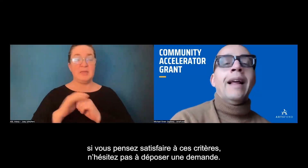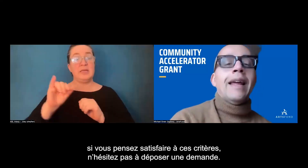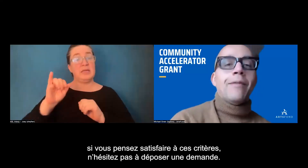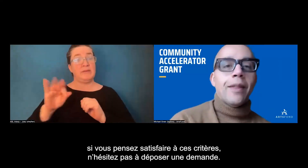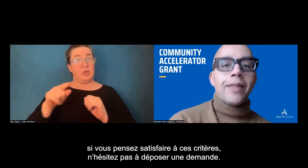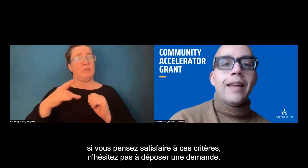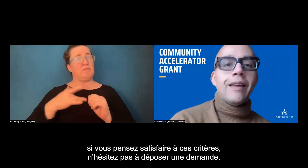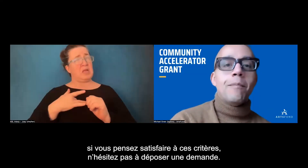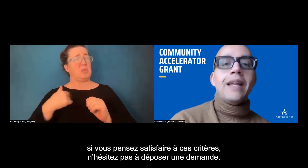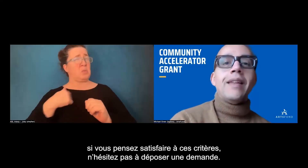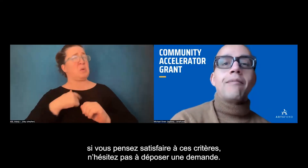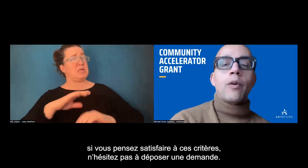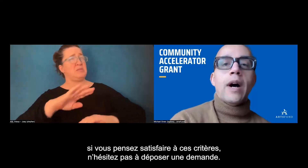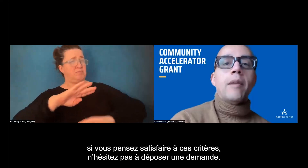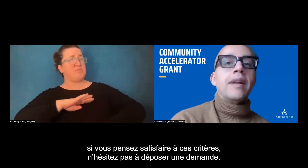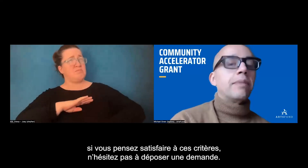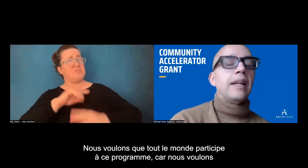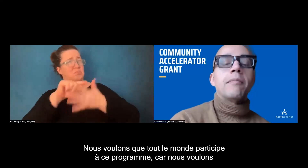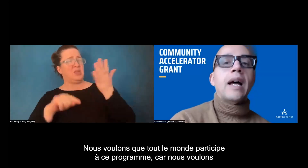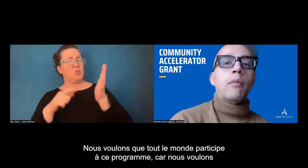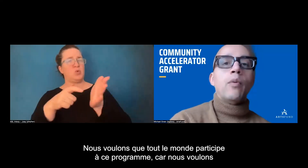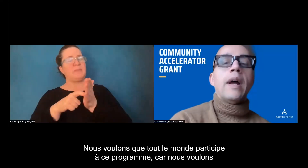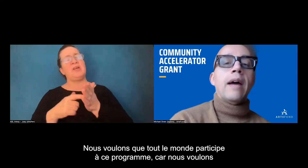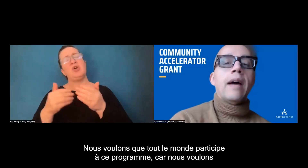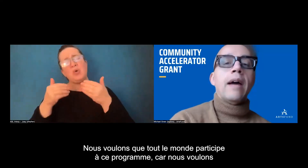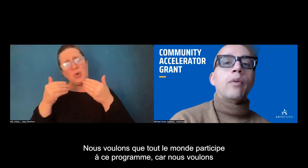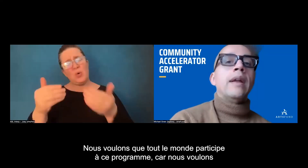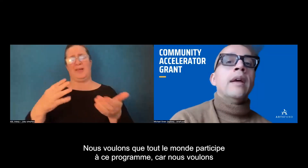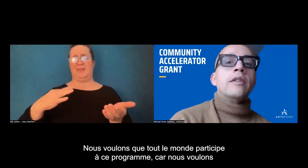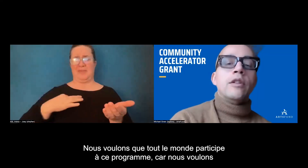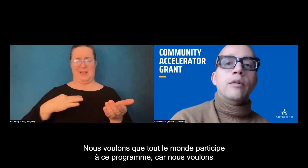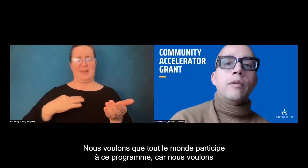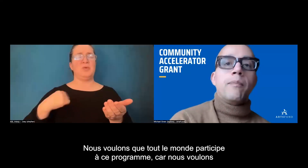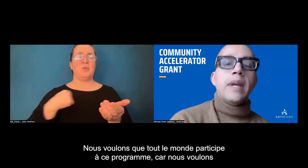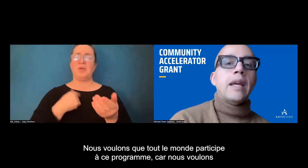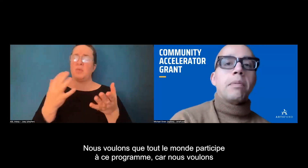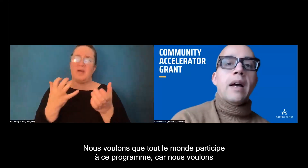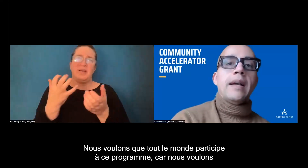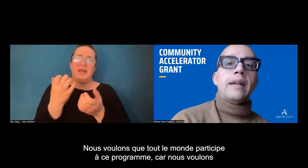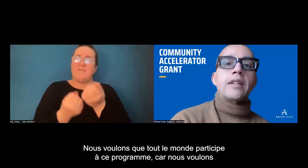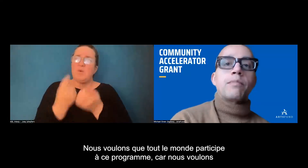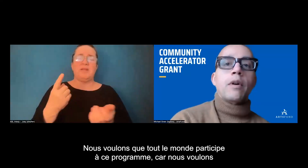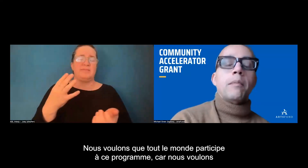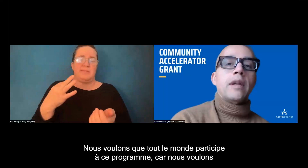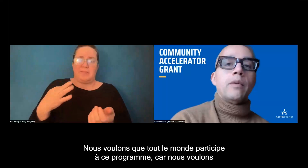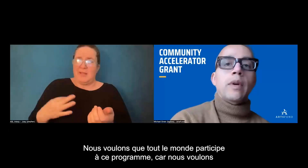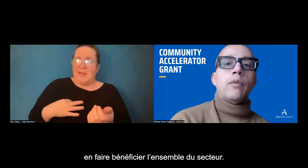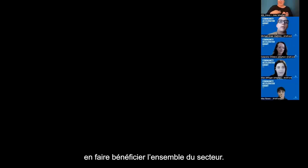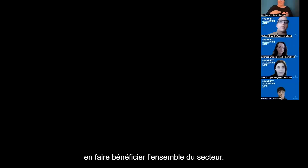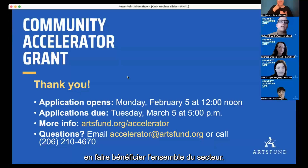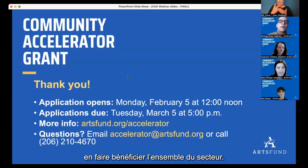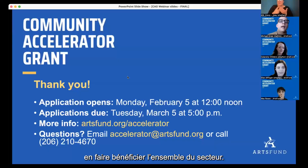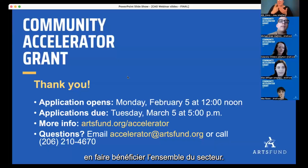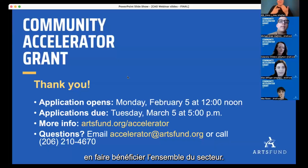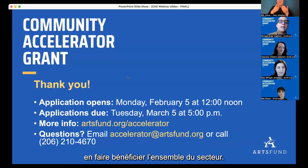again. If you think you meet these requirements, please apply. We want everyone to be applying to this program because we really want to